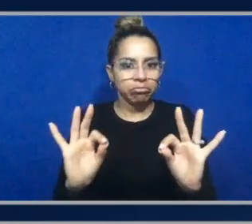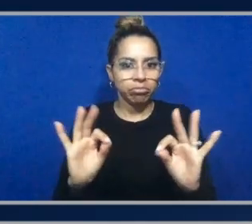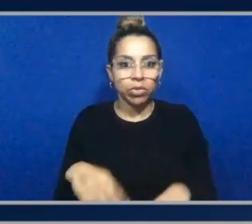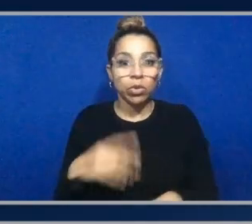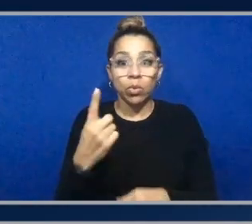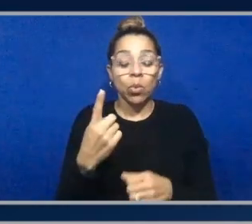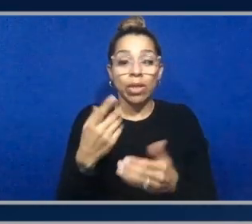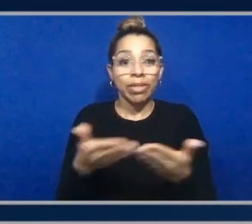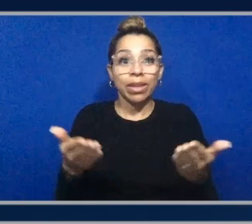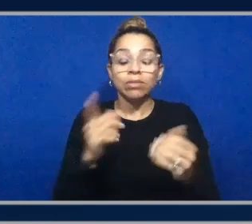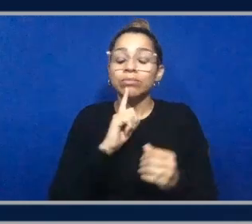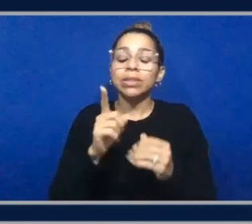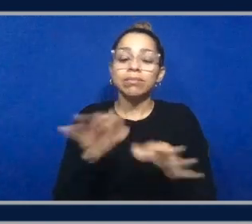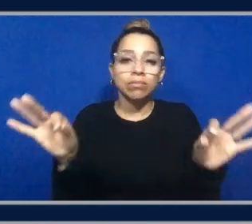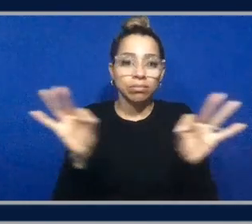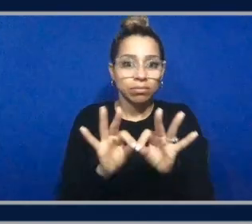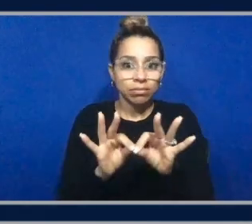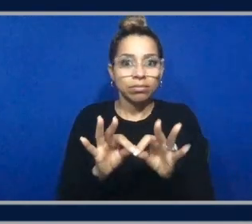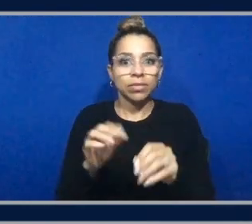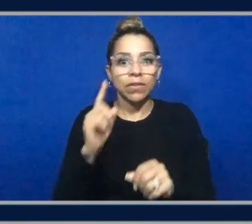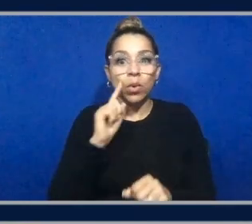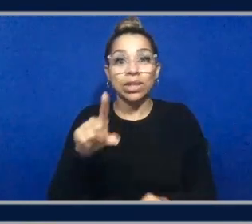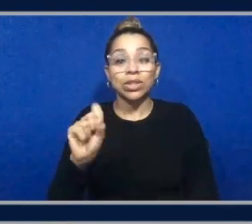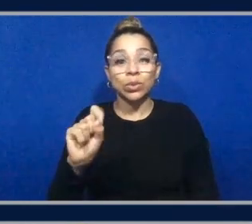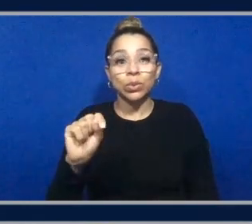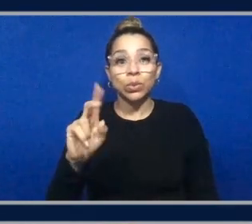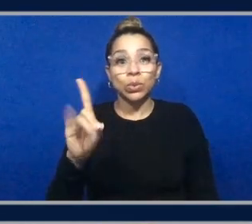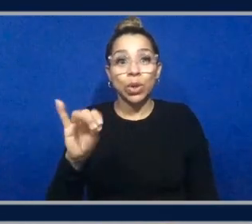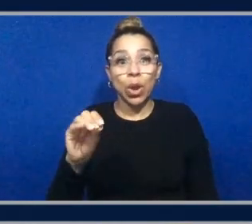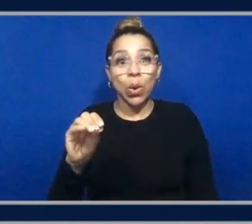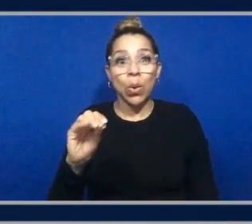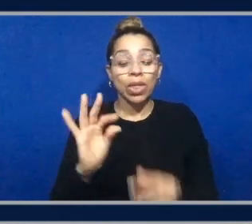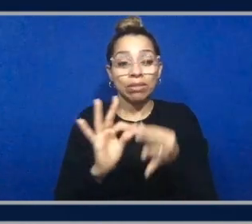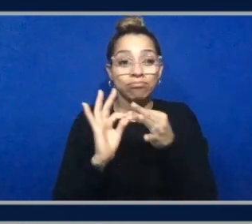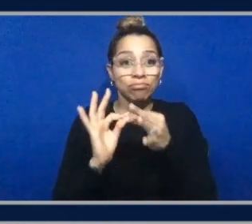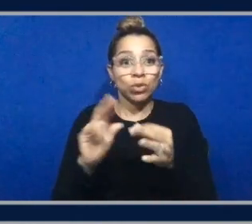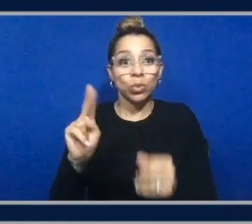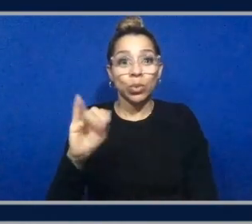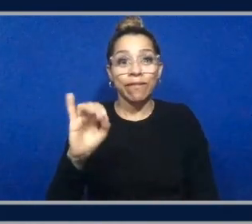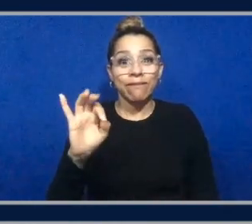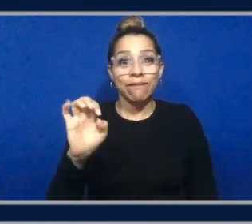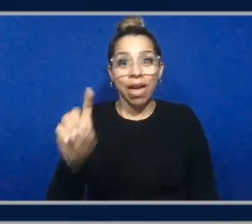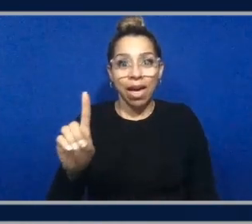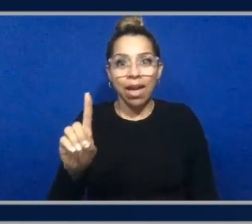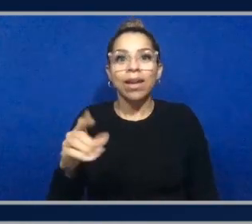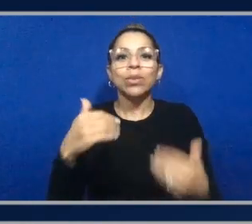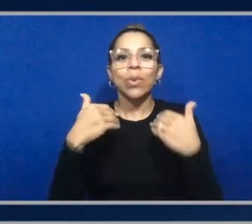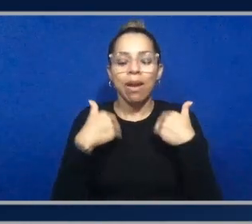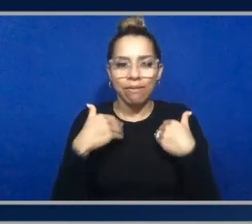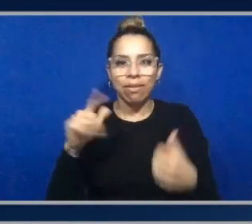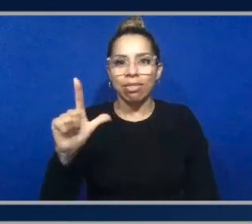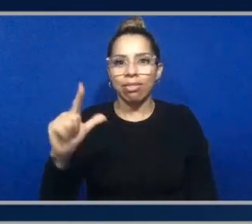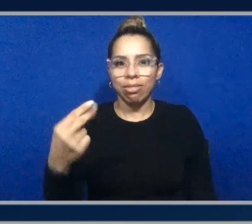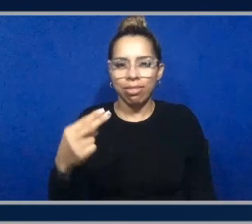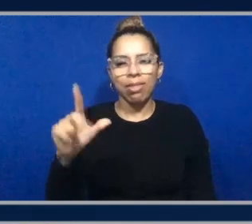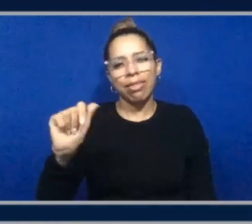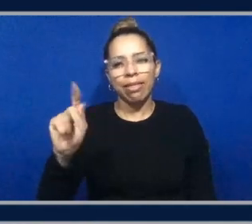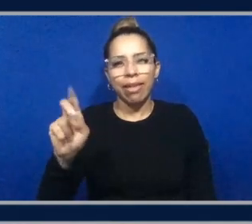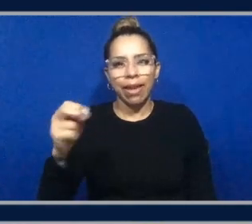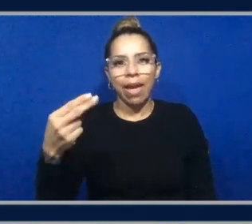being unified is that it's sitting on top of your unified data platform, which is your SageMaker Lakehouse. Lakehouse, yep. So I'm going to jump